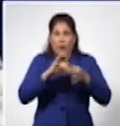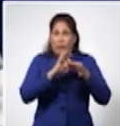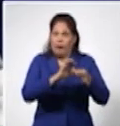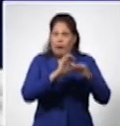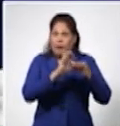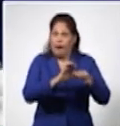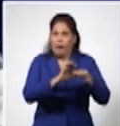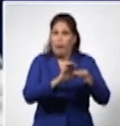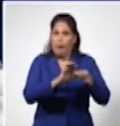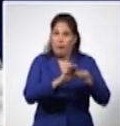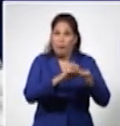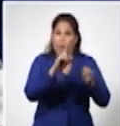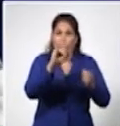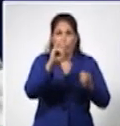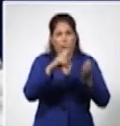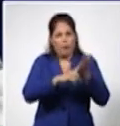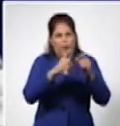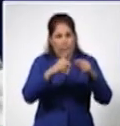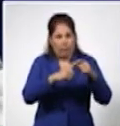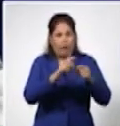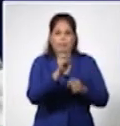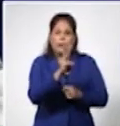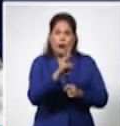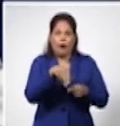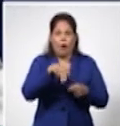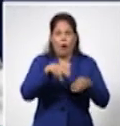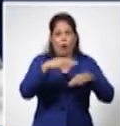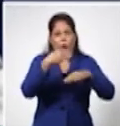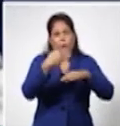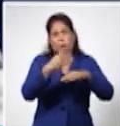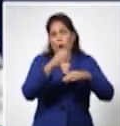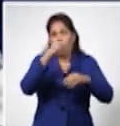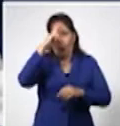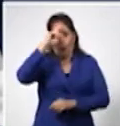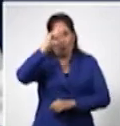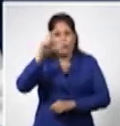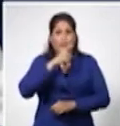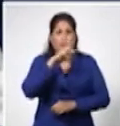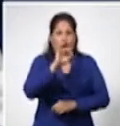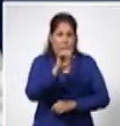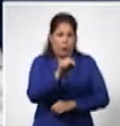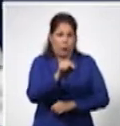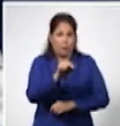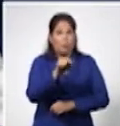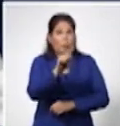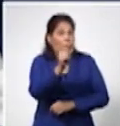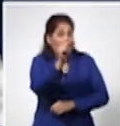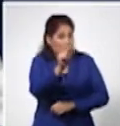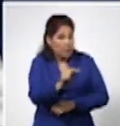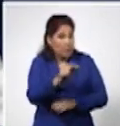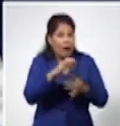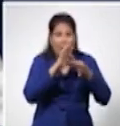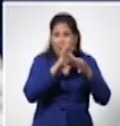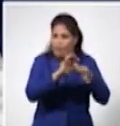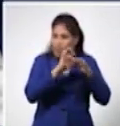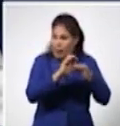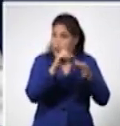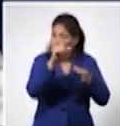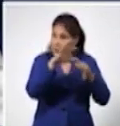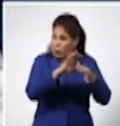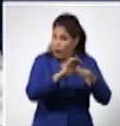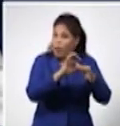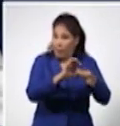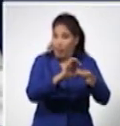Medicine Institute and Salvador Allende Hospital, as well as 4 serious cases, one of which